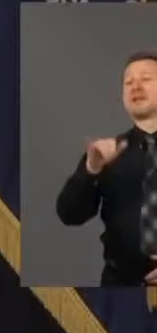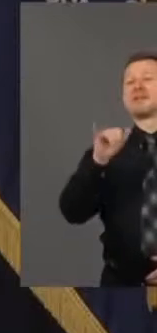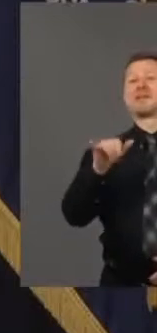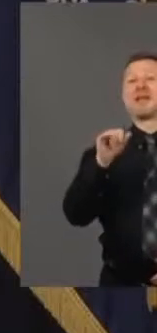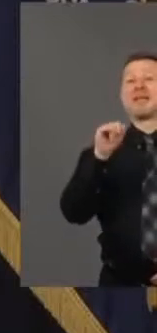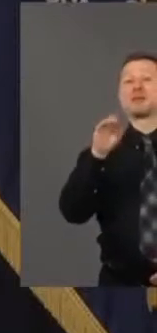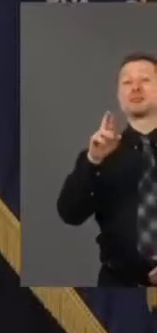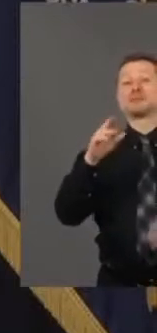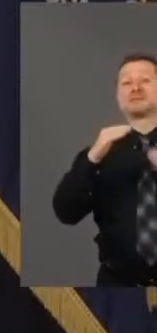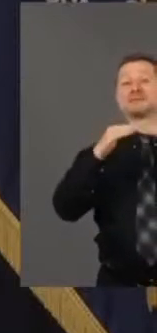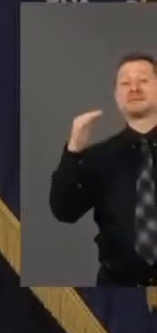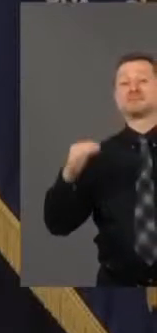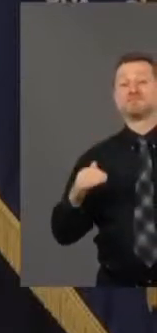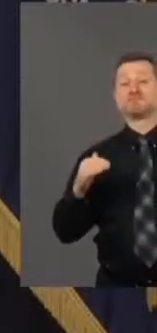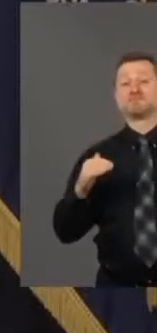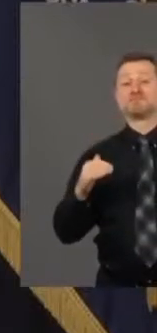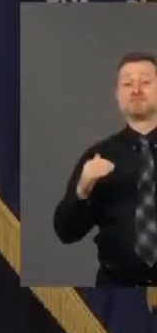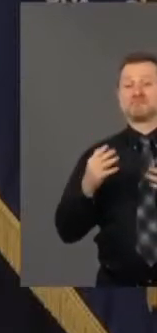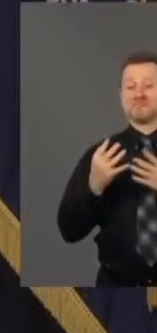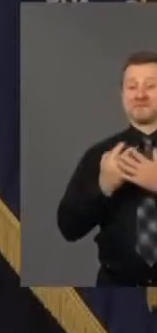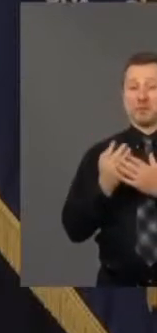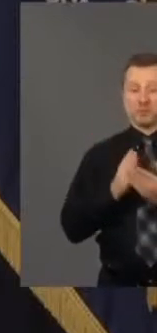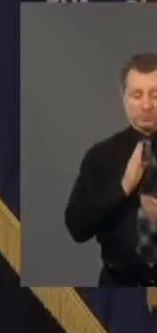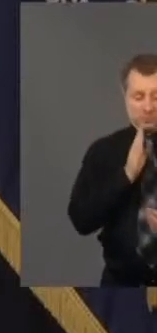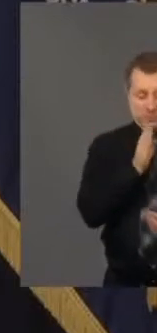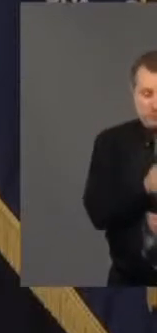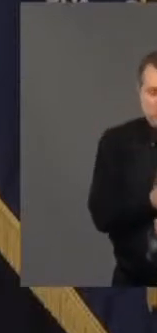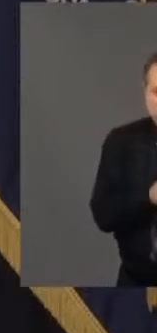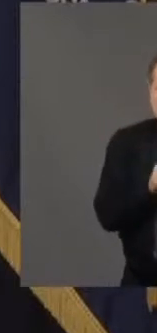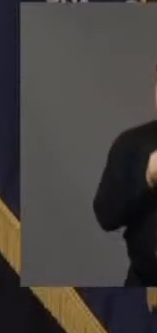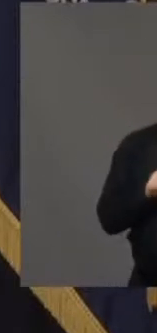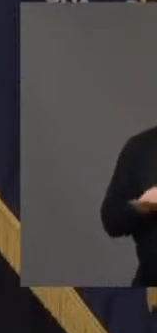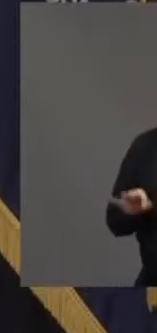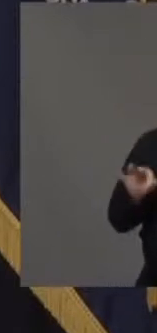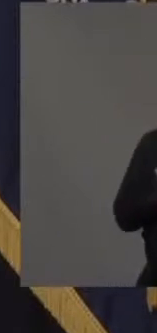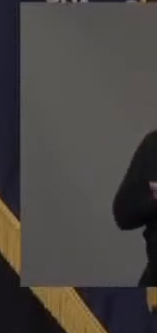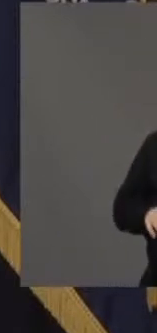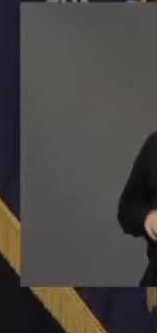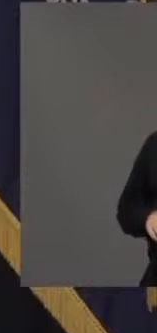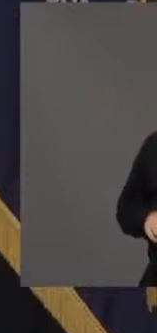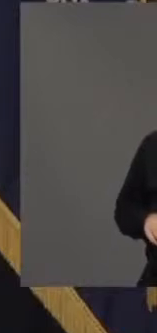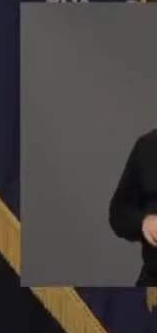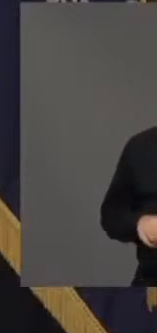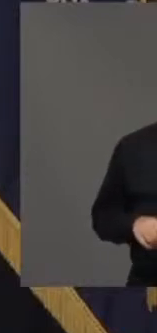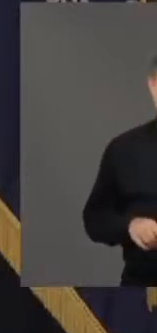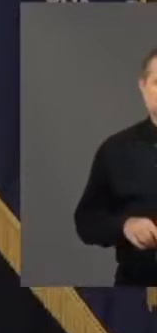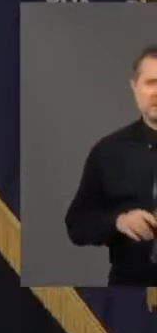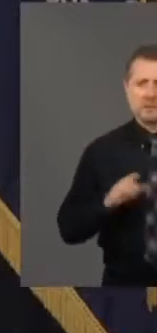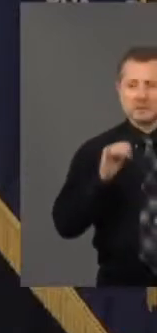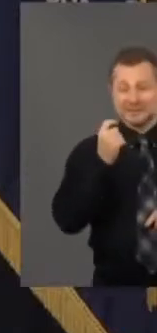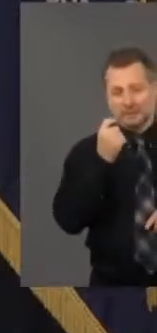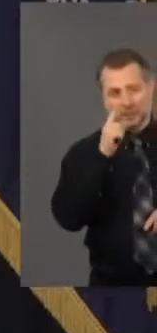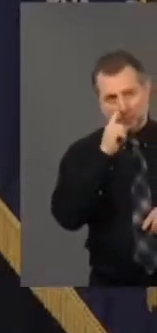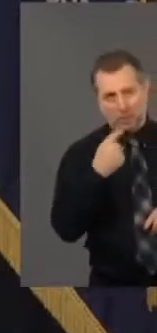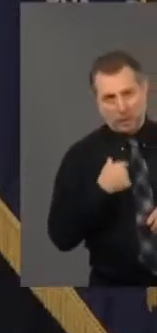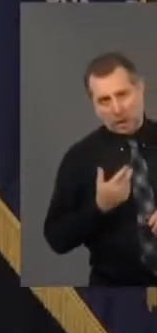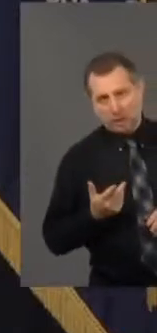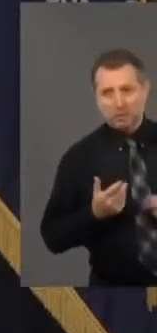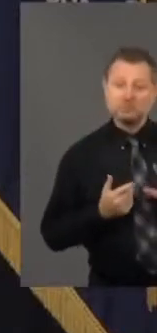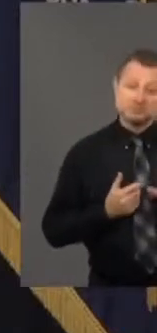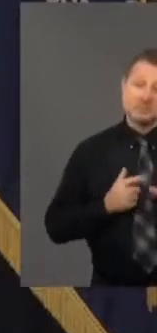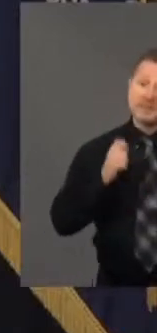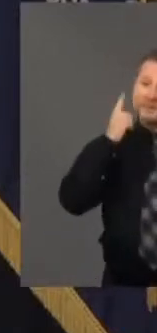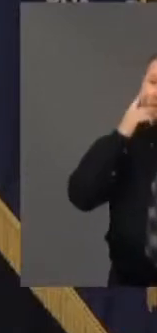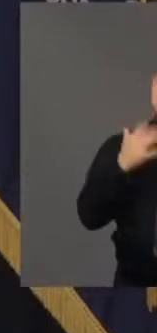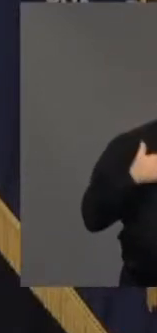is a major function. It's not the most sexy of functions, and you won't hear many governors talking about air